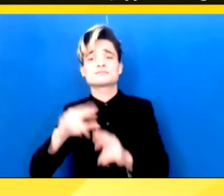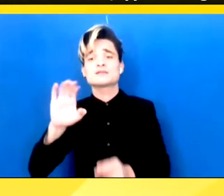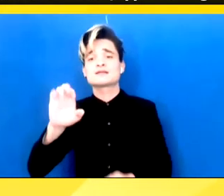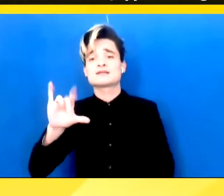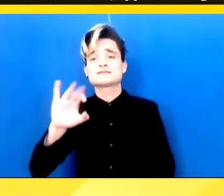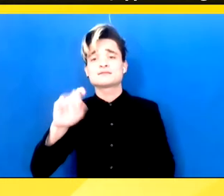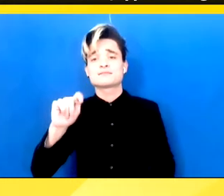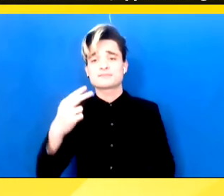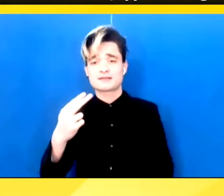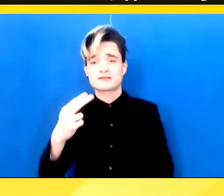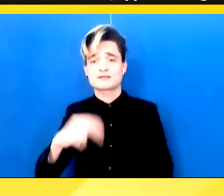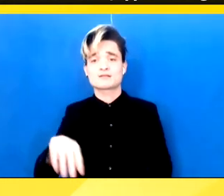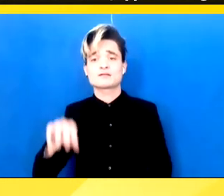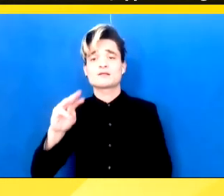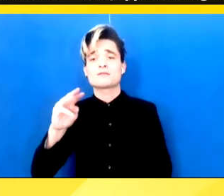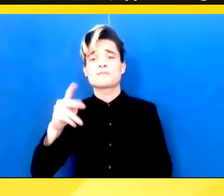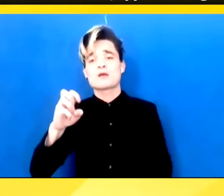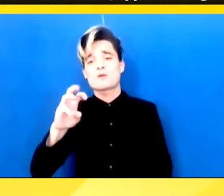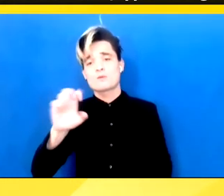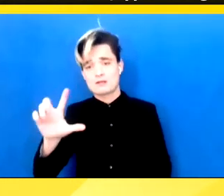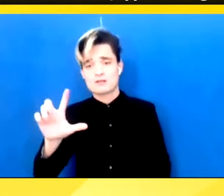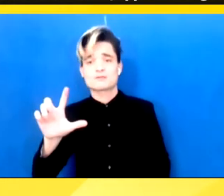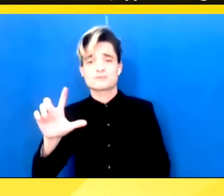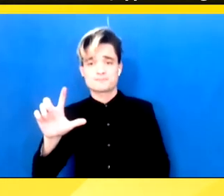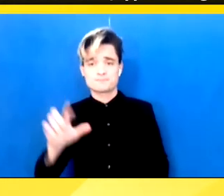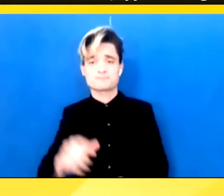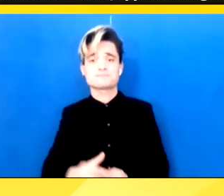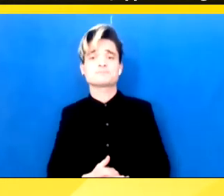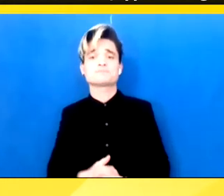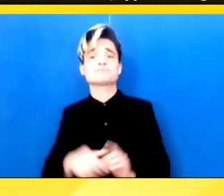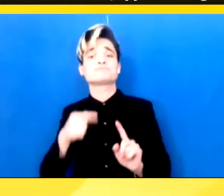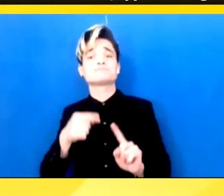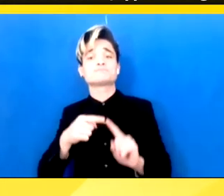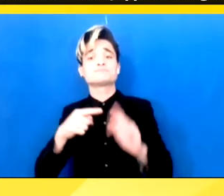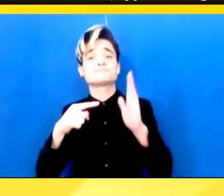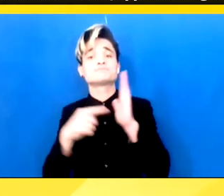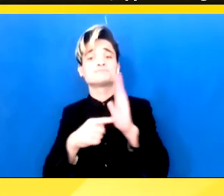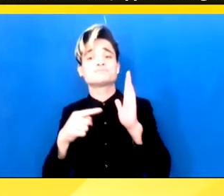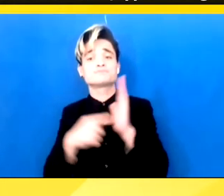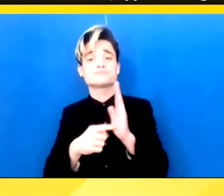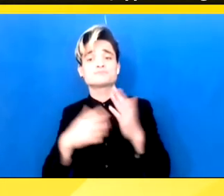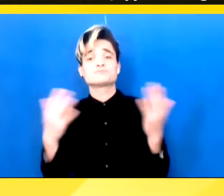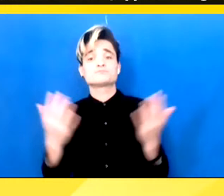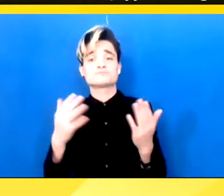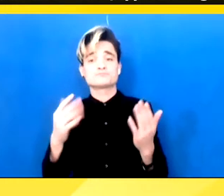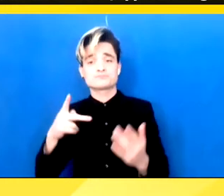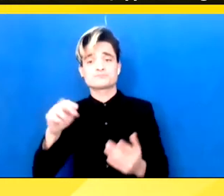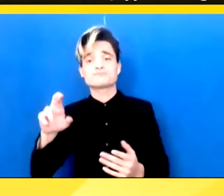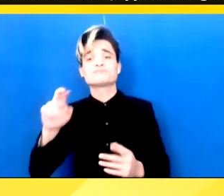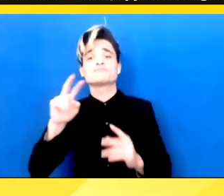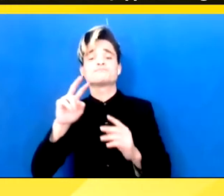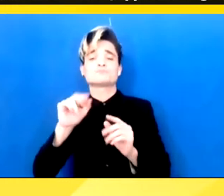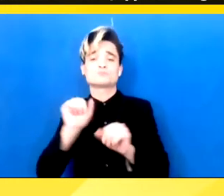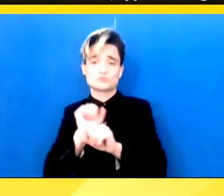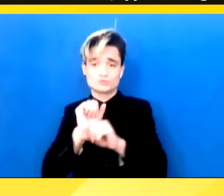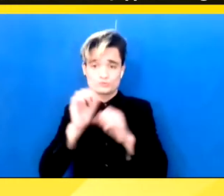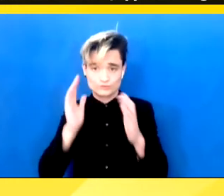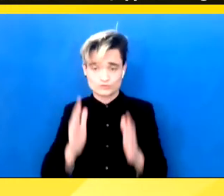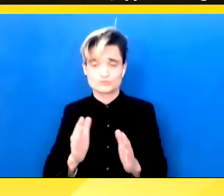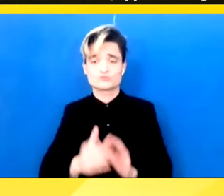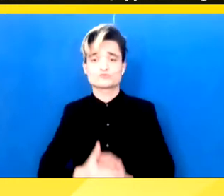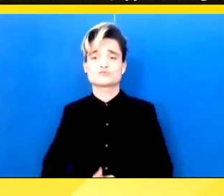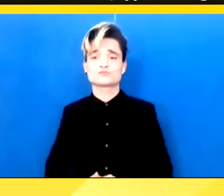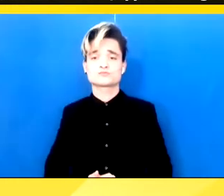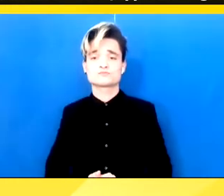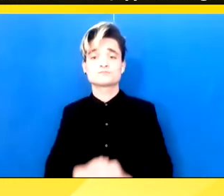Workers Union. Liz has been in the front lines of this fight. As we all know, we are continuing to fight